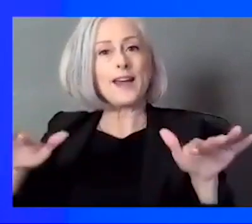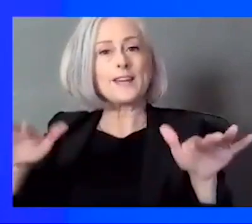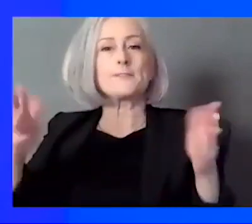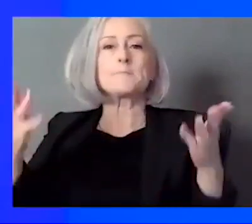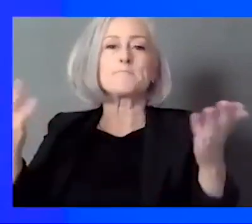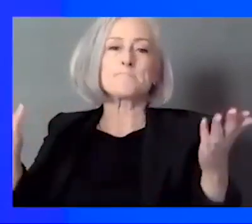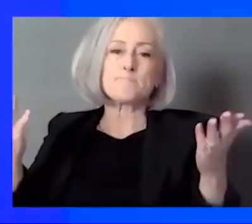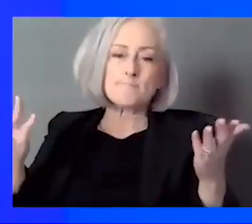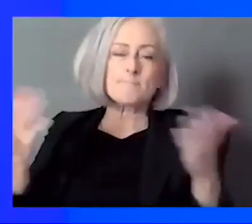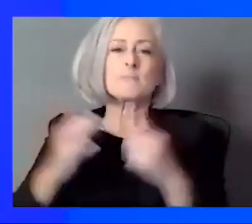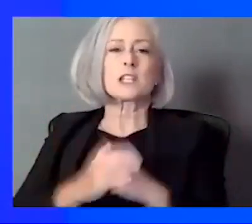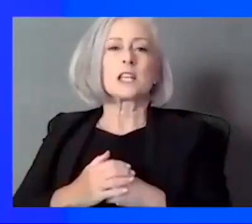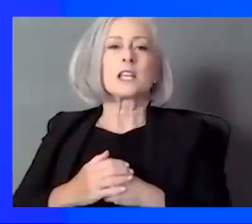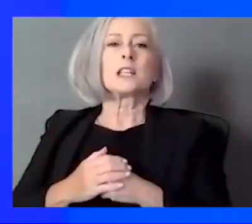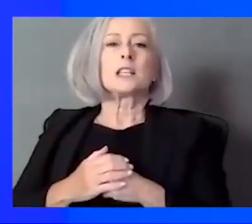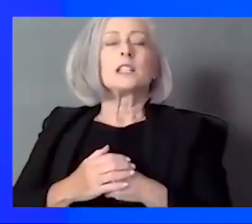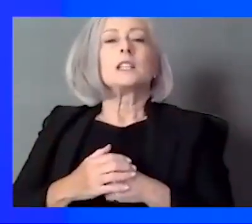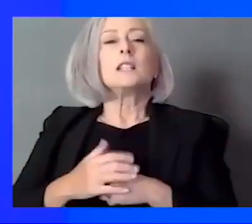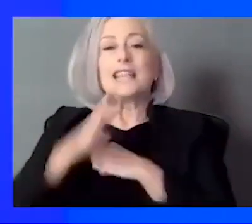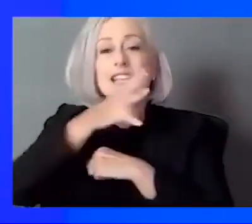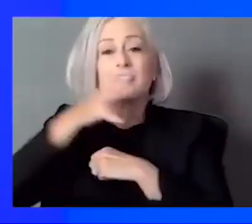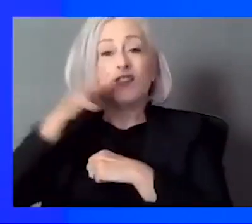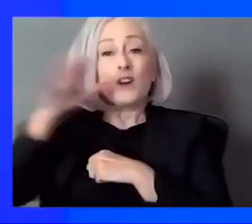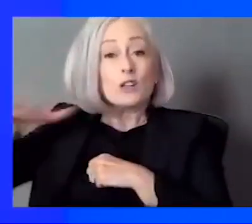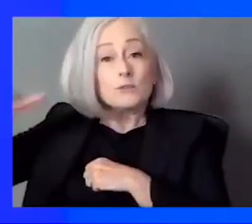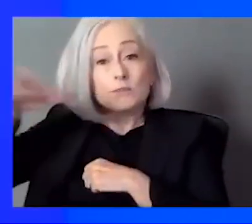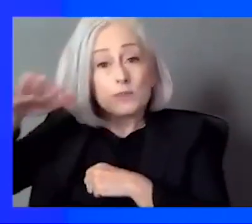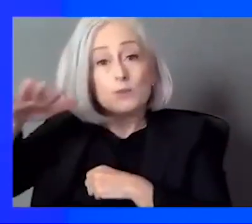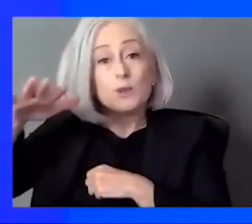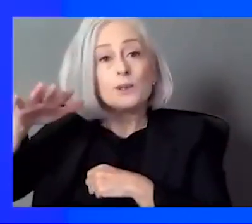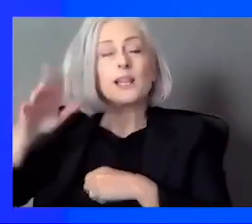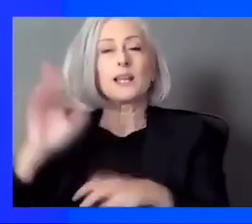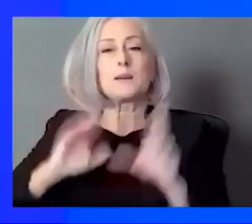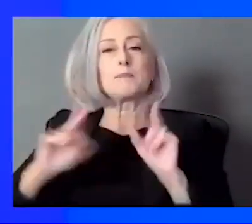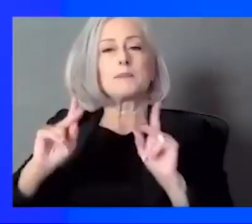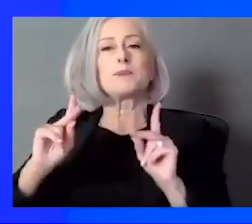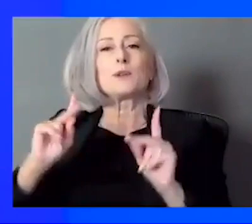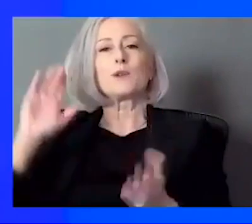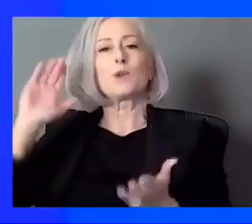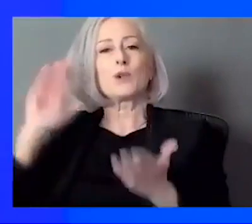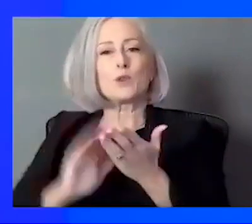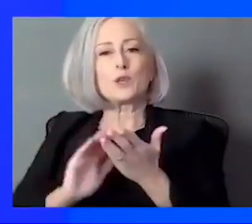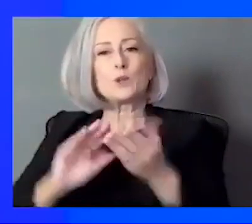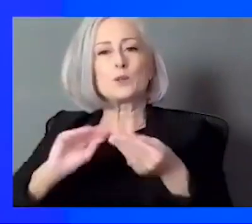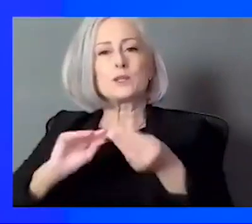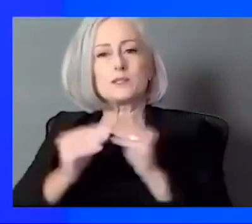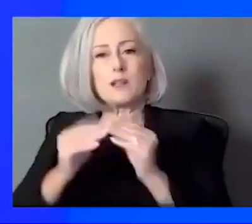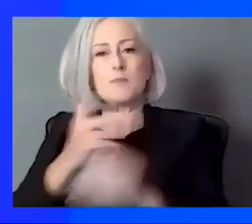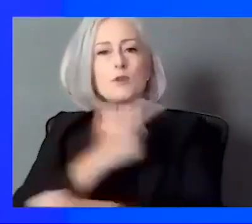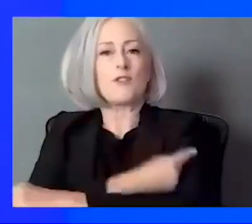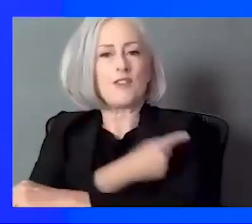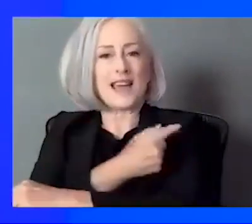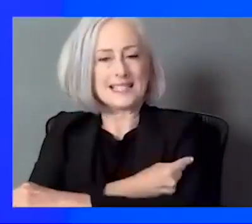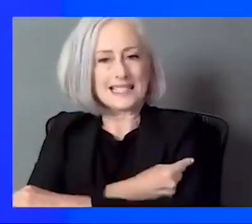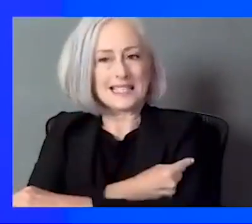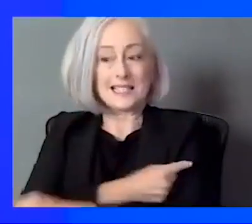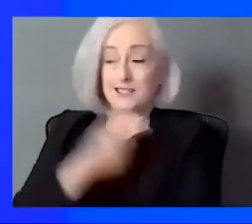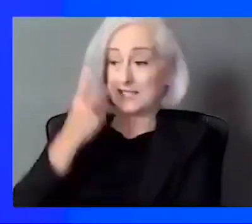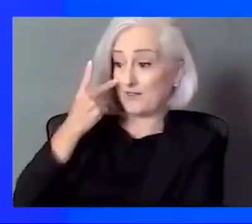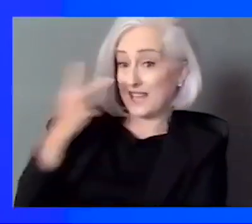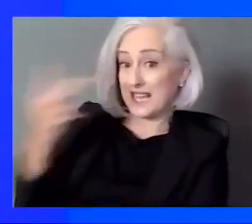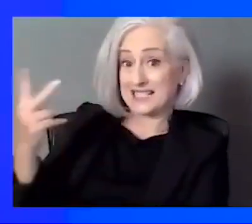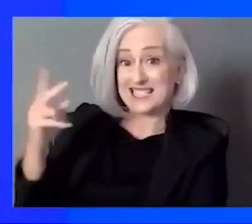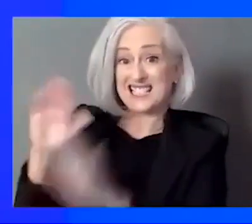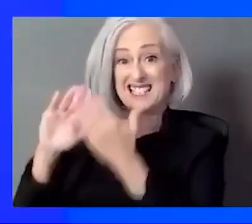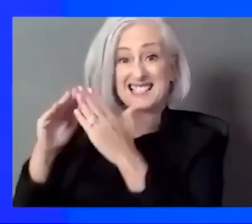in those rural communities or those communities with less uptake of the vaccine, if they are seeing what's going on in Springfield, hopefully that will change a lot of opinions and they